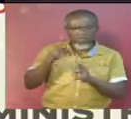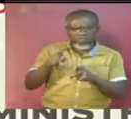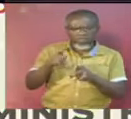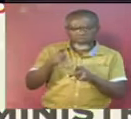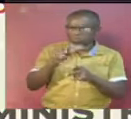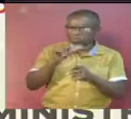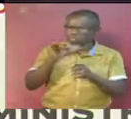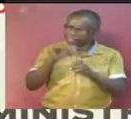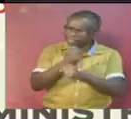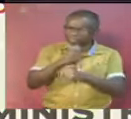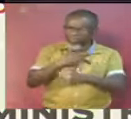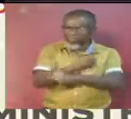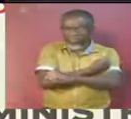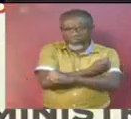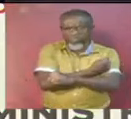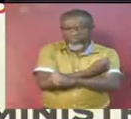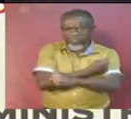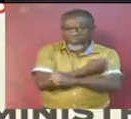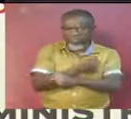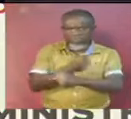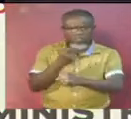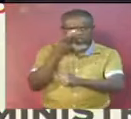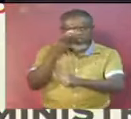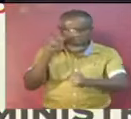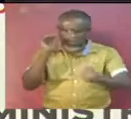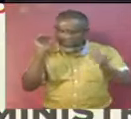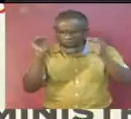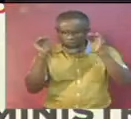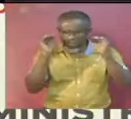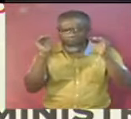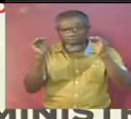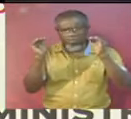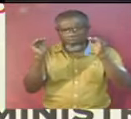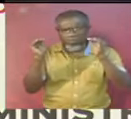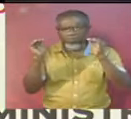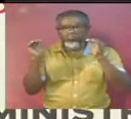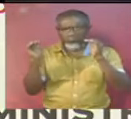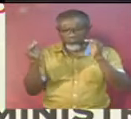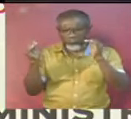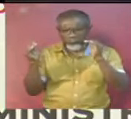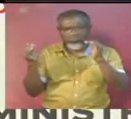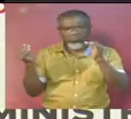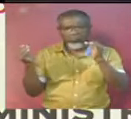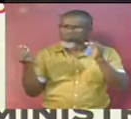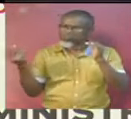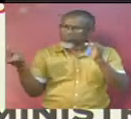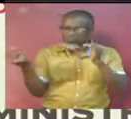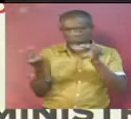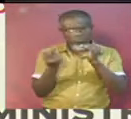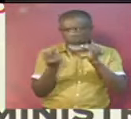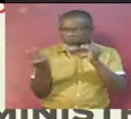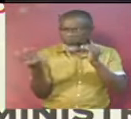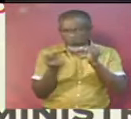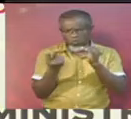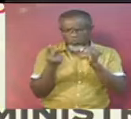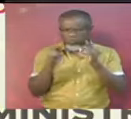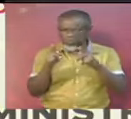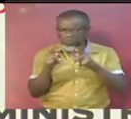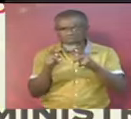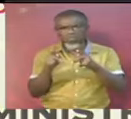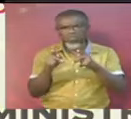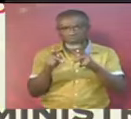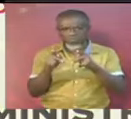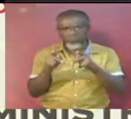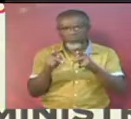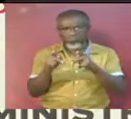vaccines versus those who had, and they had comparable immune responses. So everyone's immune system reacts